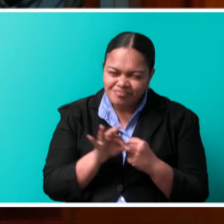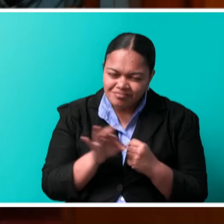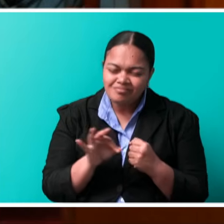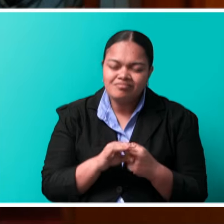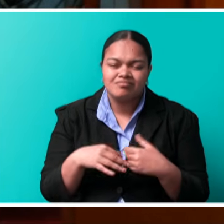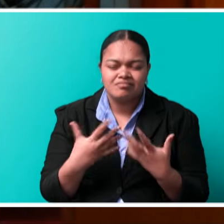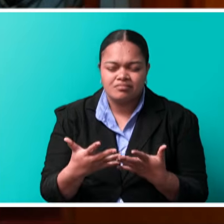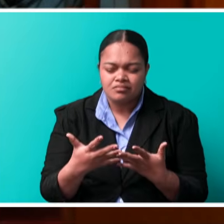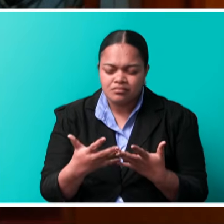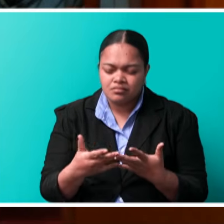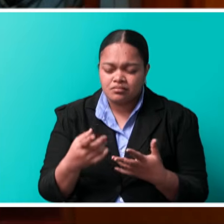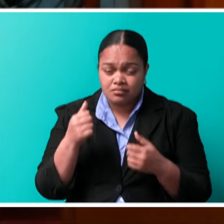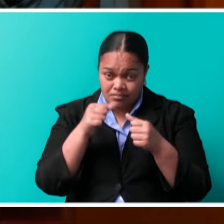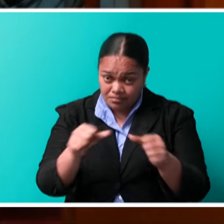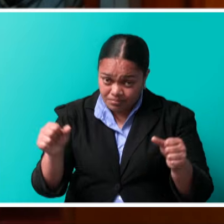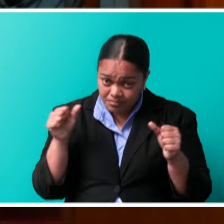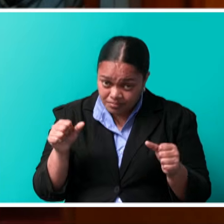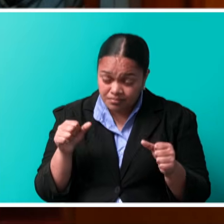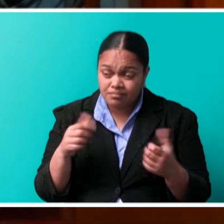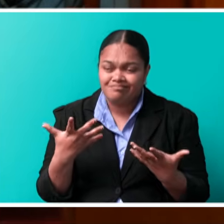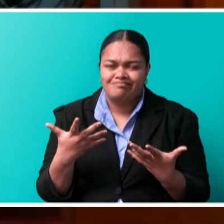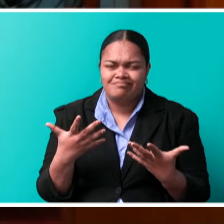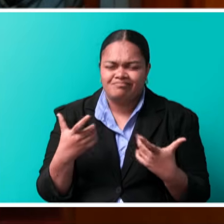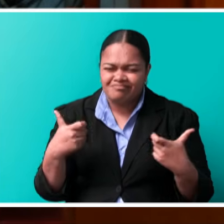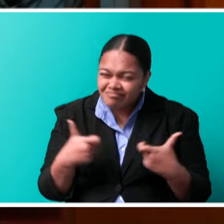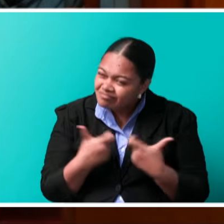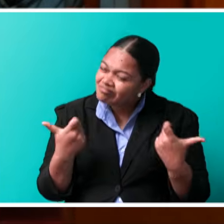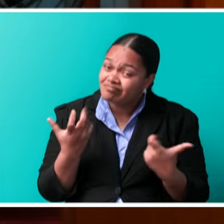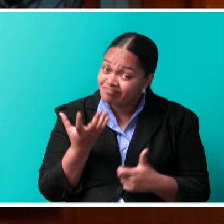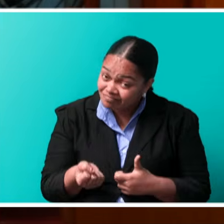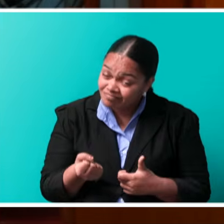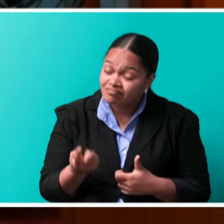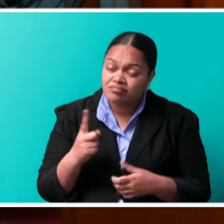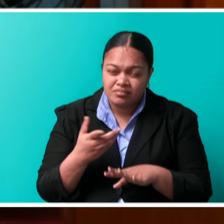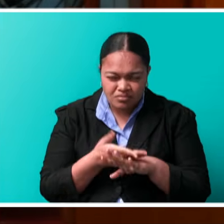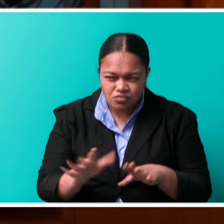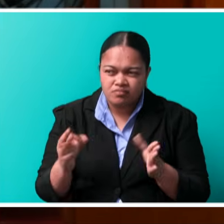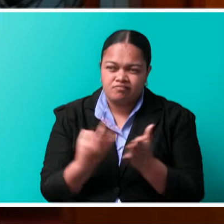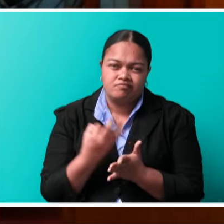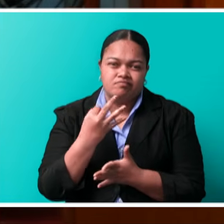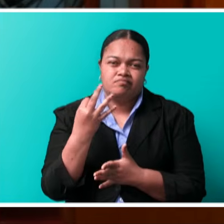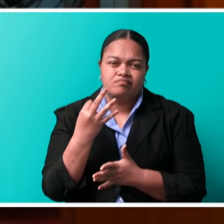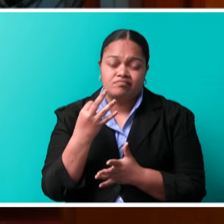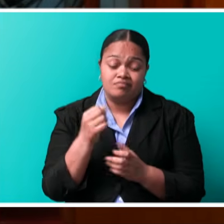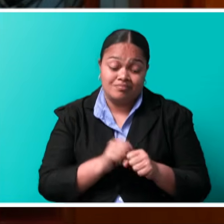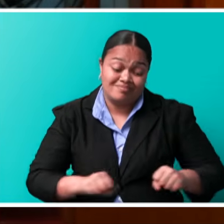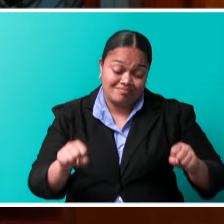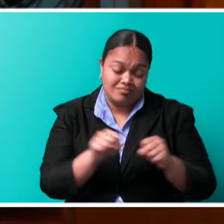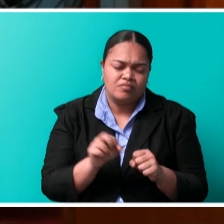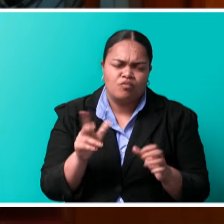commercial agriculture, digital services, and new financing platforms for